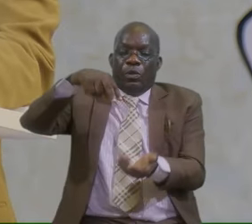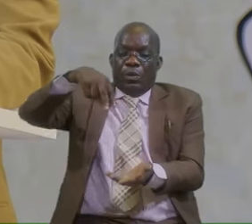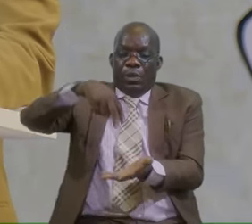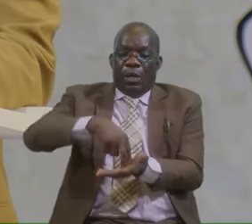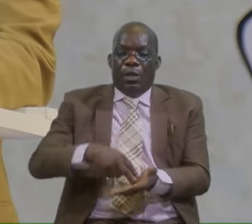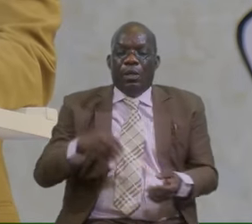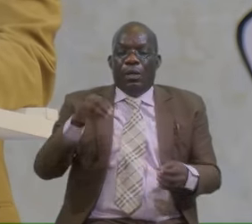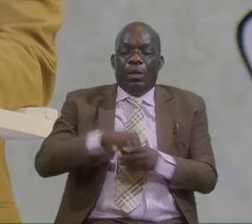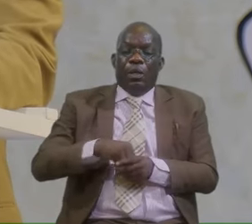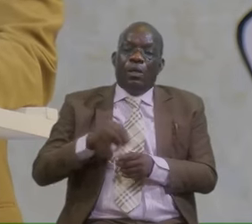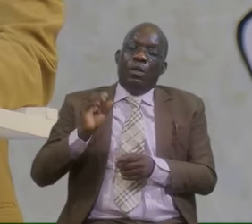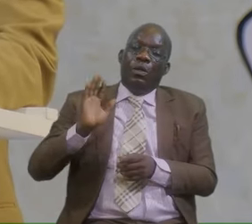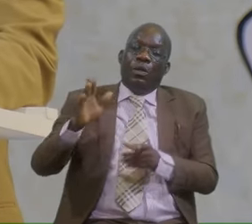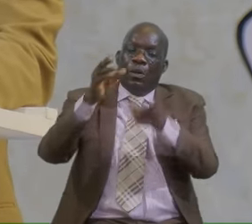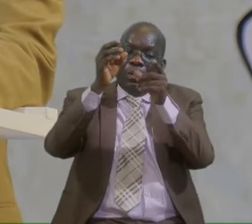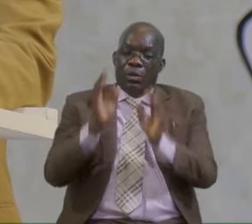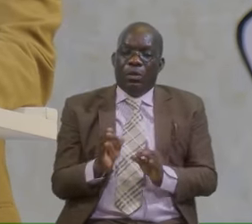your decision.